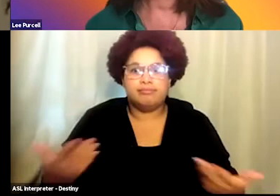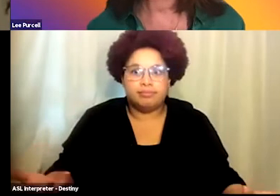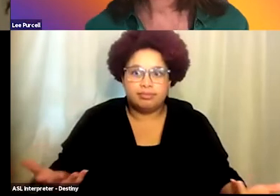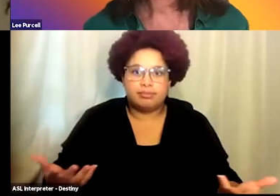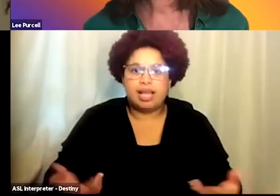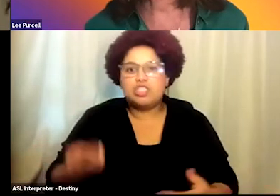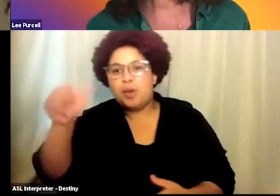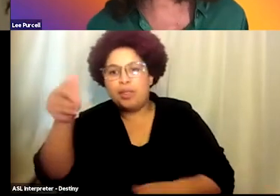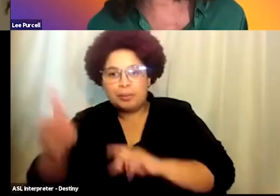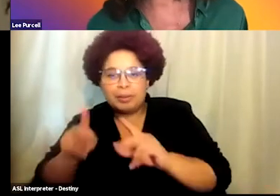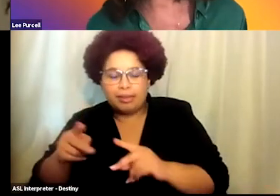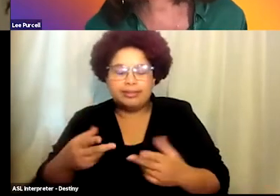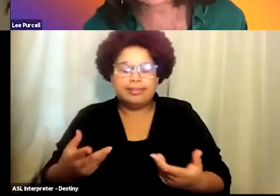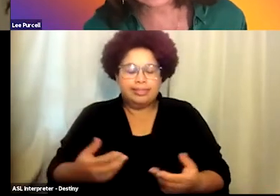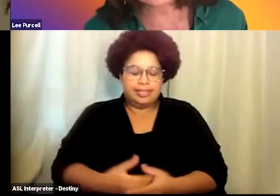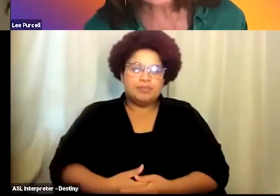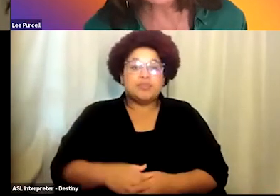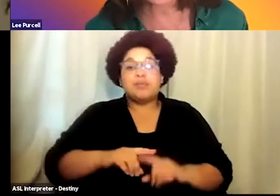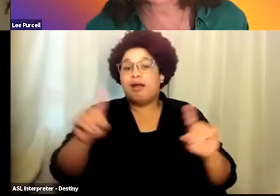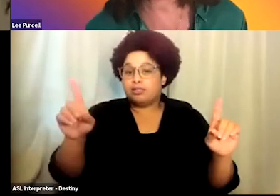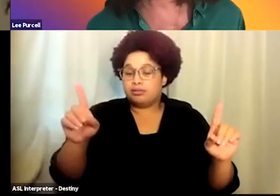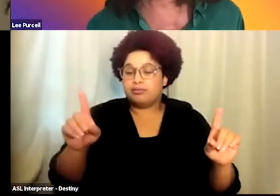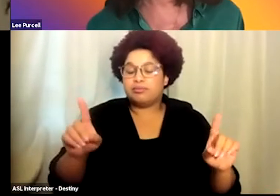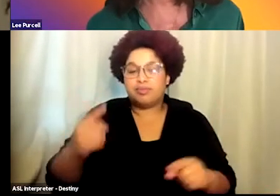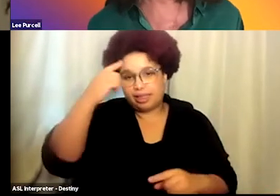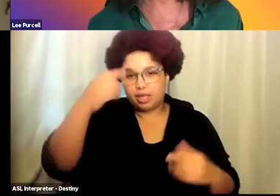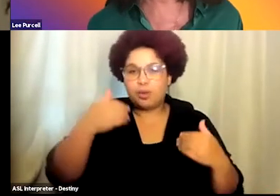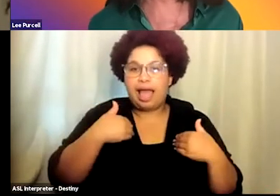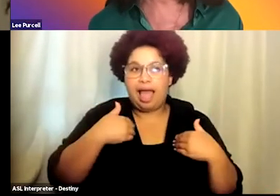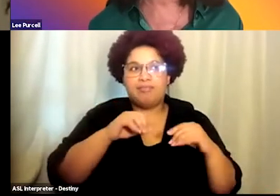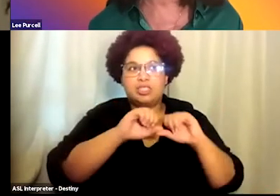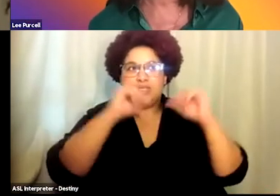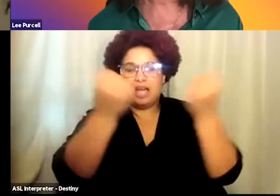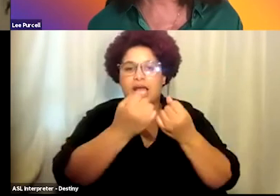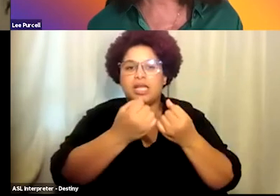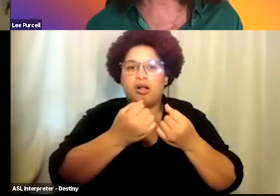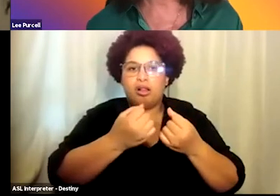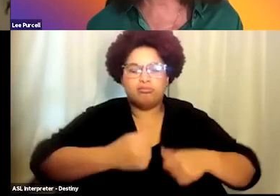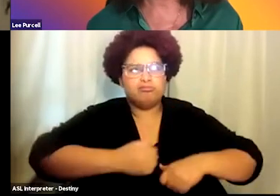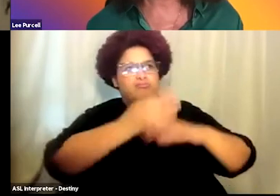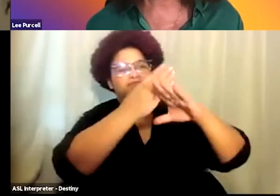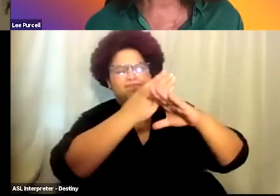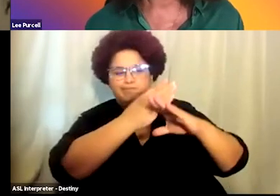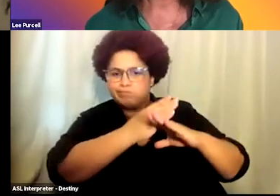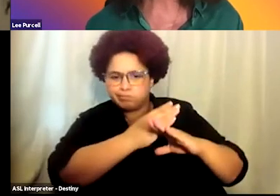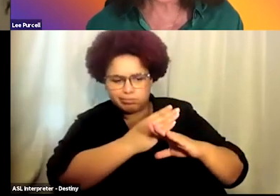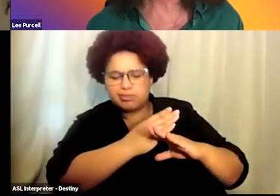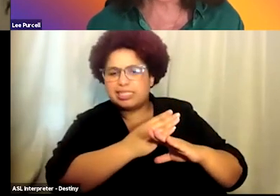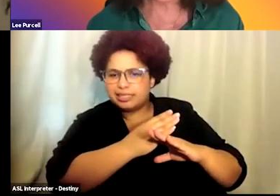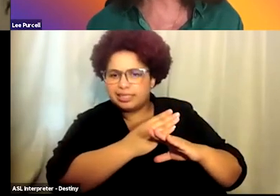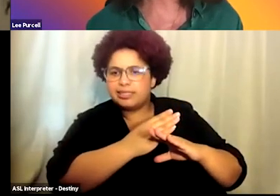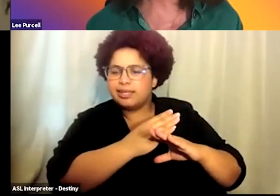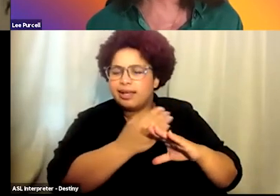two other people. But I think we do have societal hurdle here that